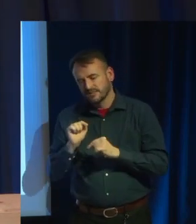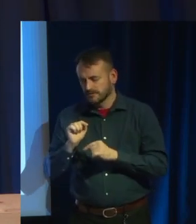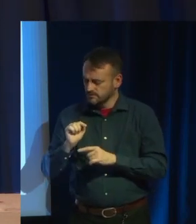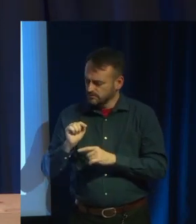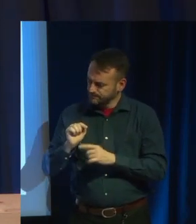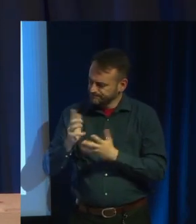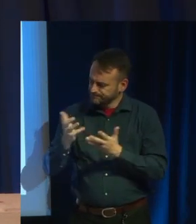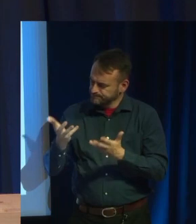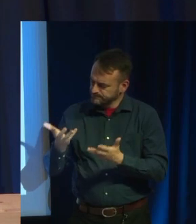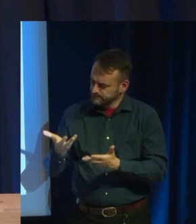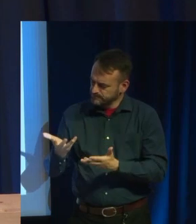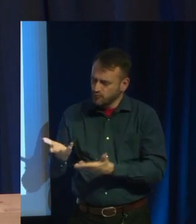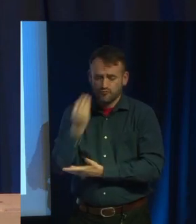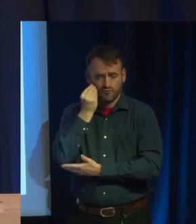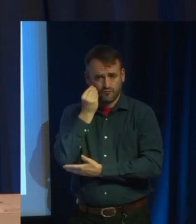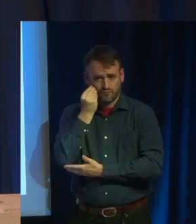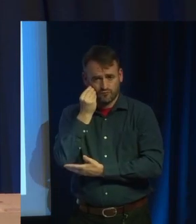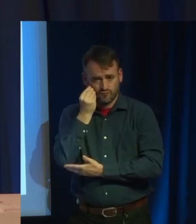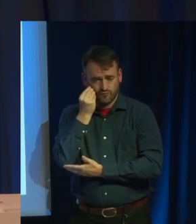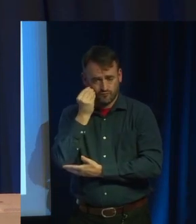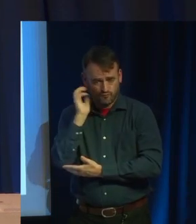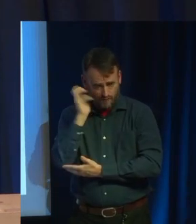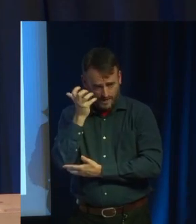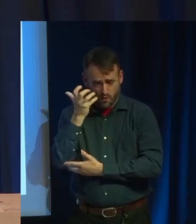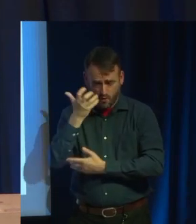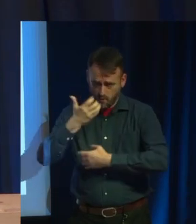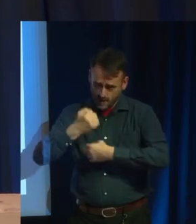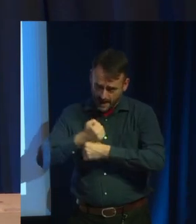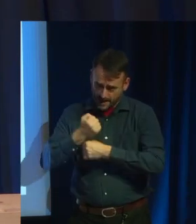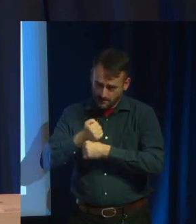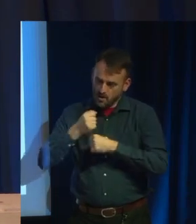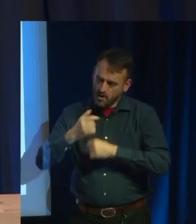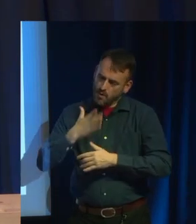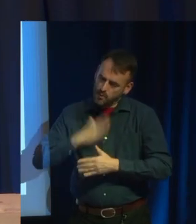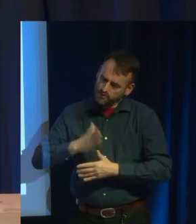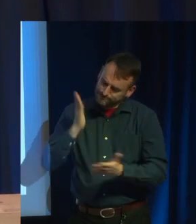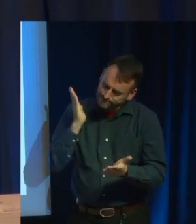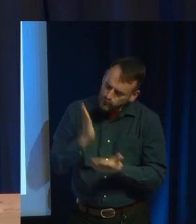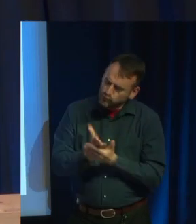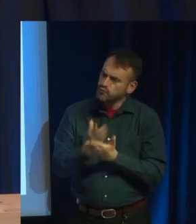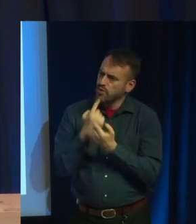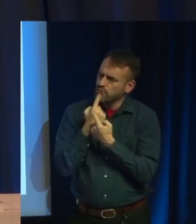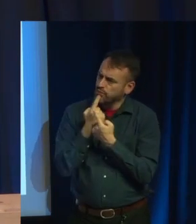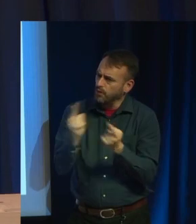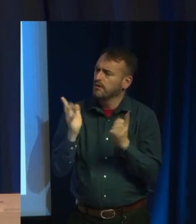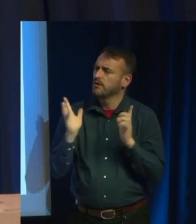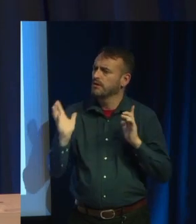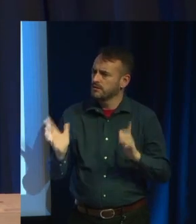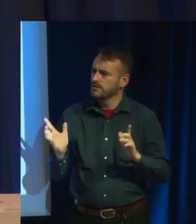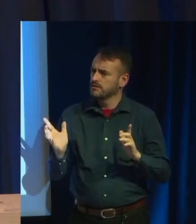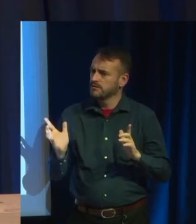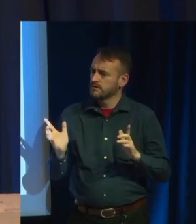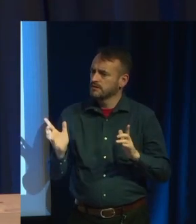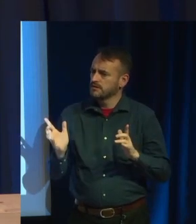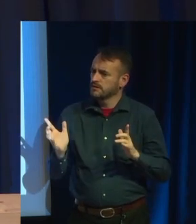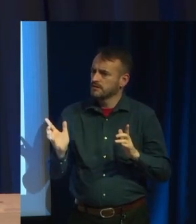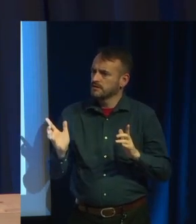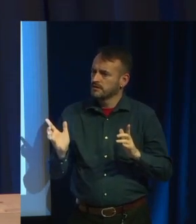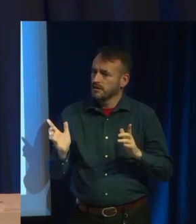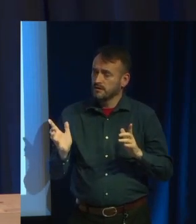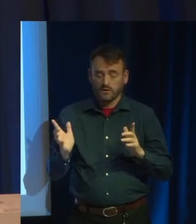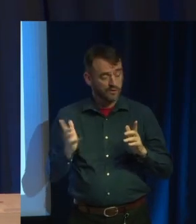it's radio, it needs to be authentic, and apart from how it's authentic for the player, it's also for us important